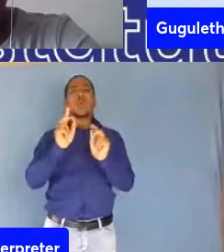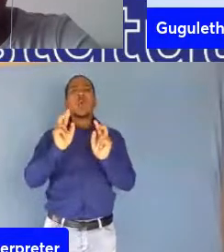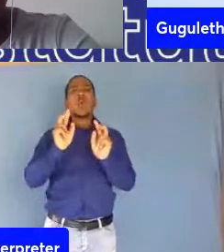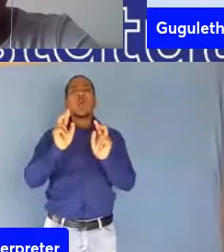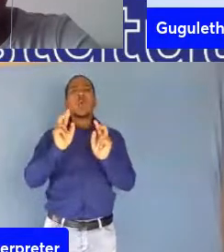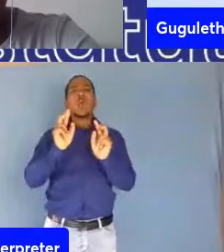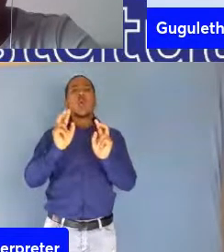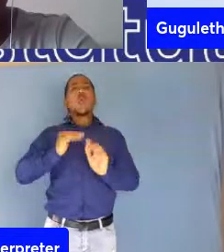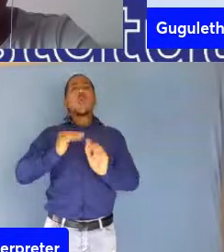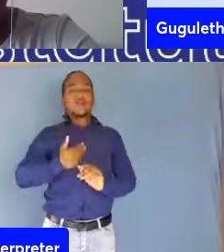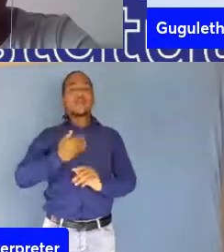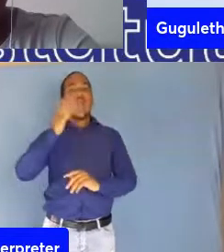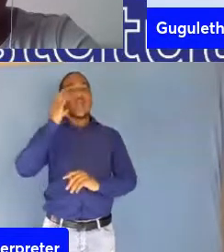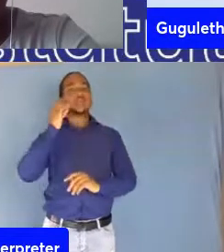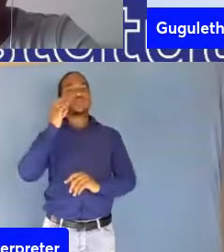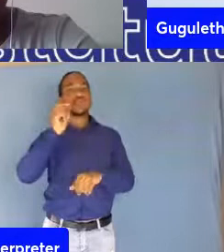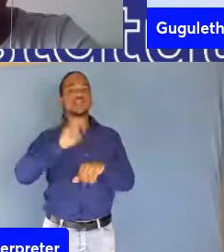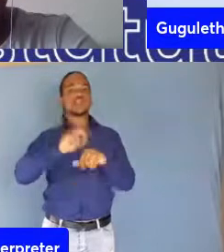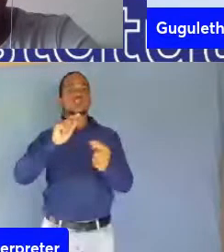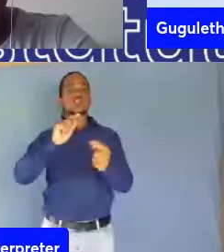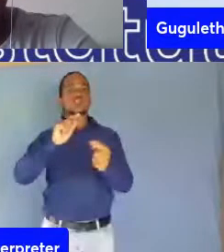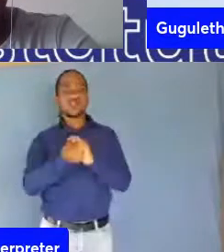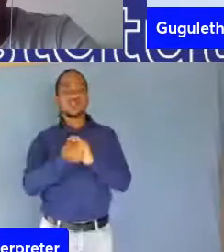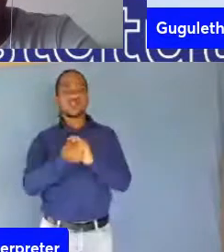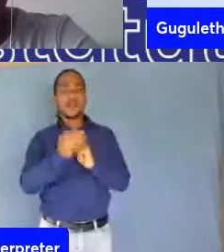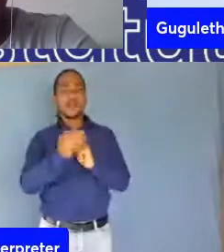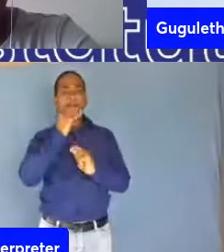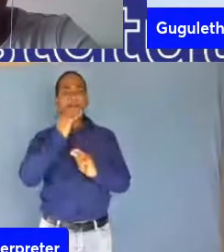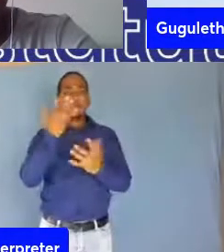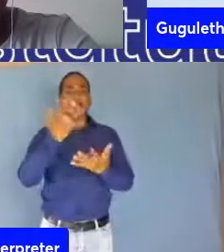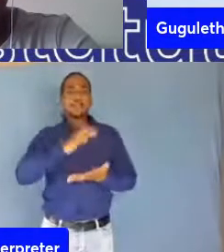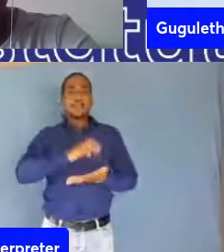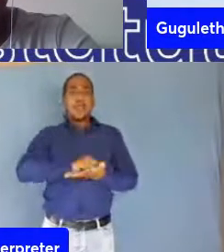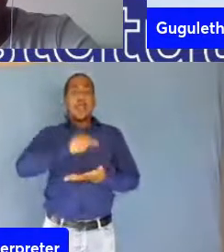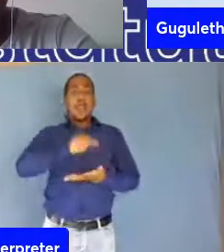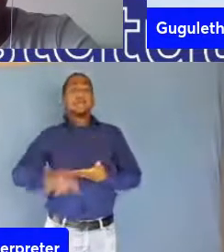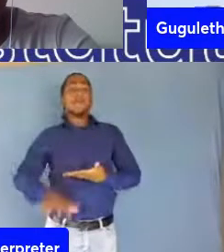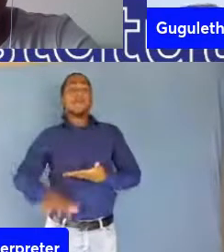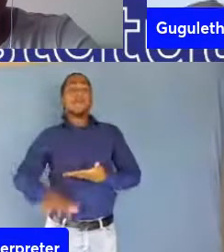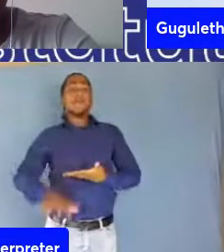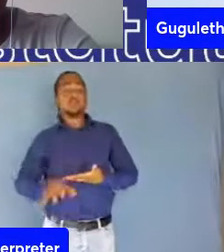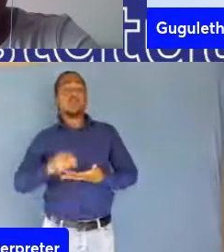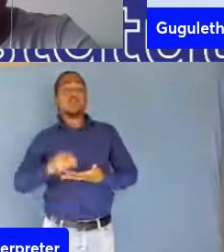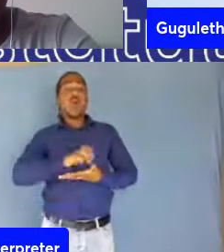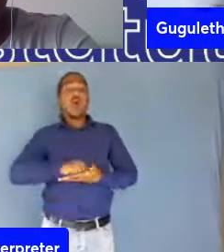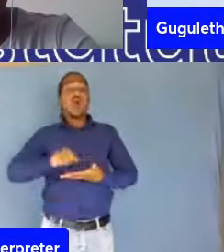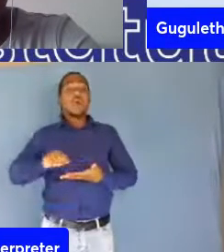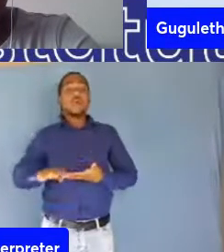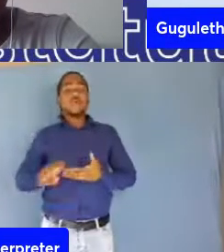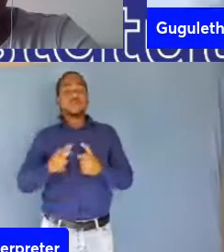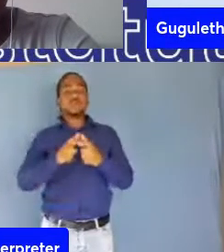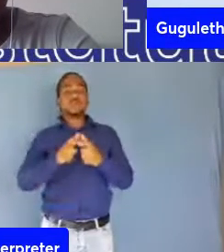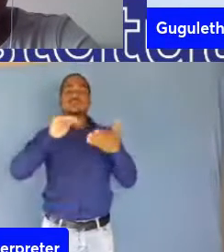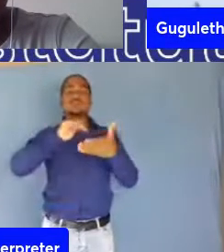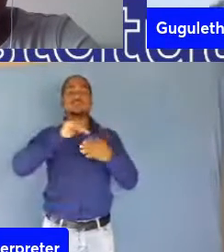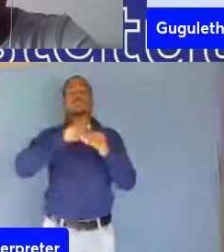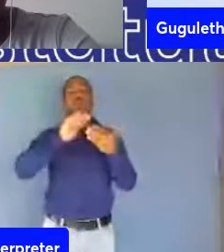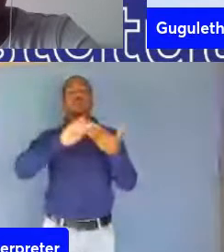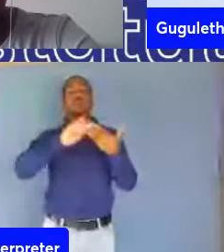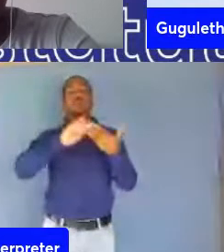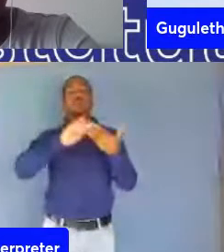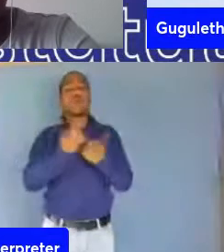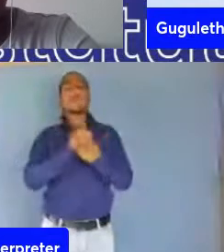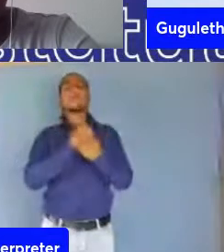be changed. So you'll find that abortion stigma is very large in communities, particularly in underprivileged communities in